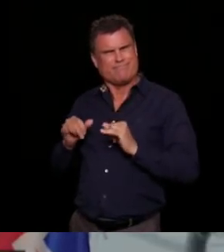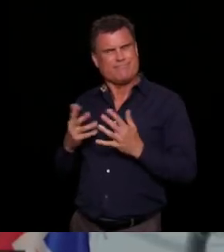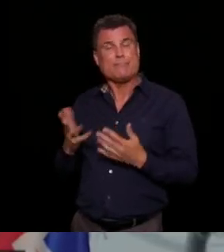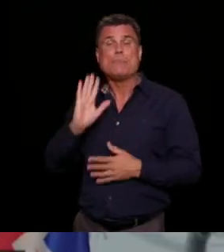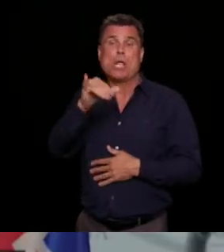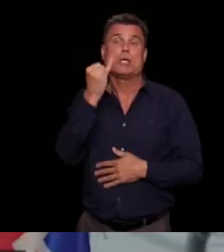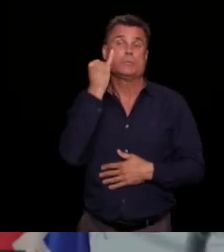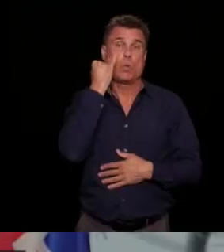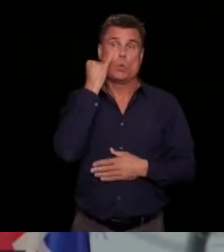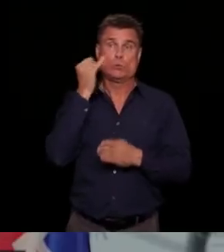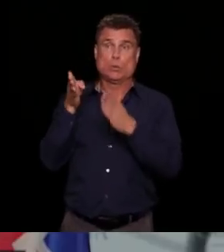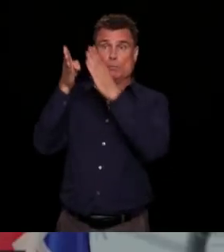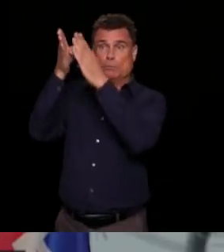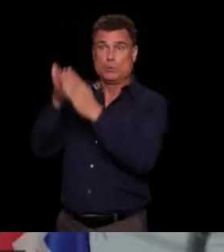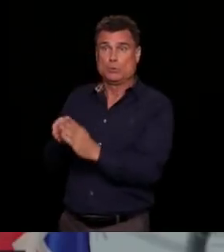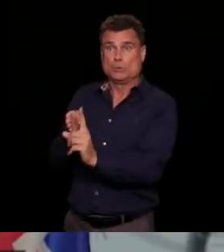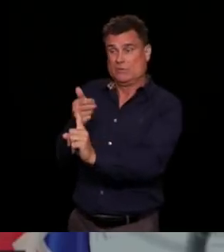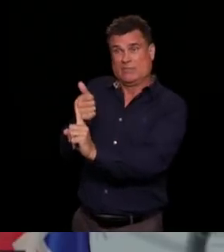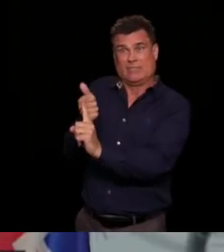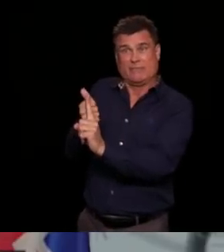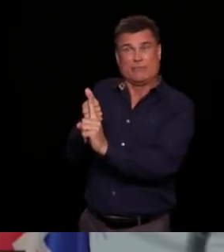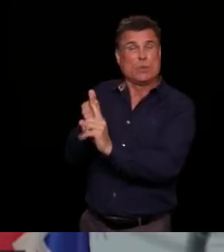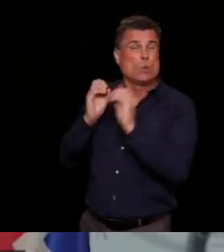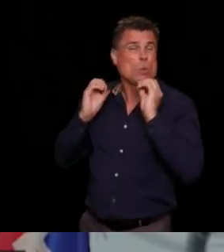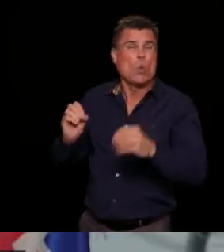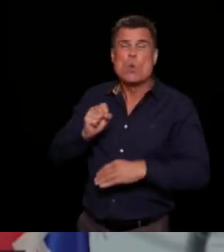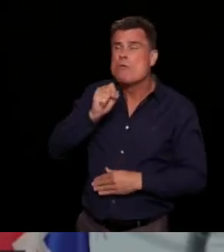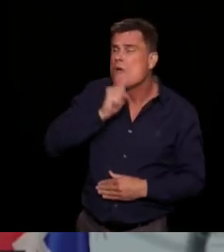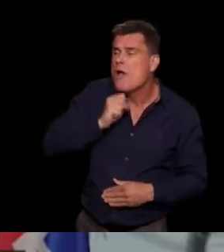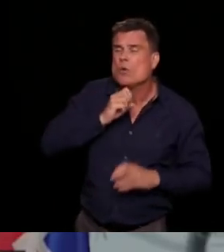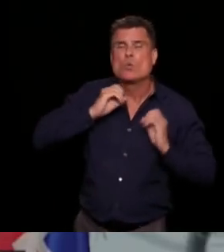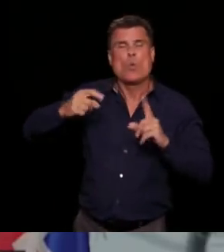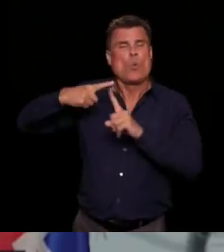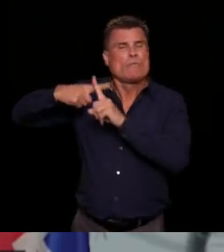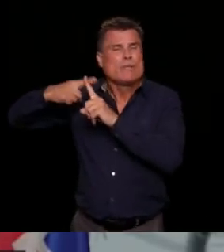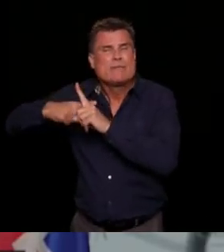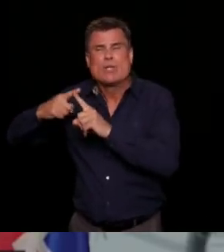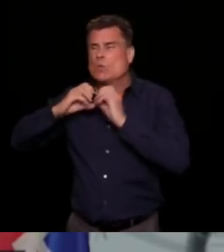who do not have symptoms is that the yield or the positivity